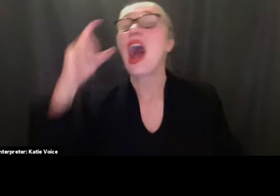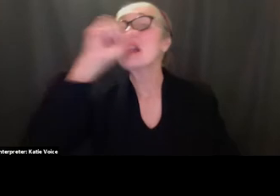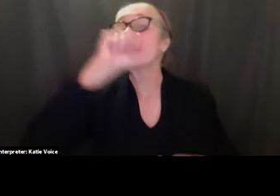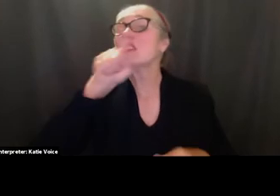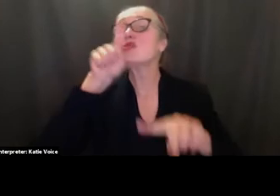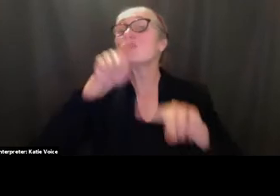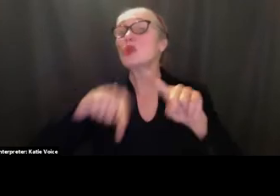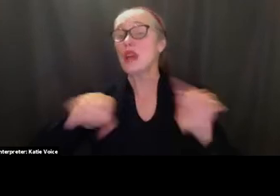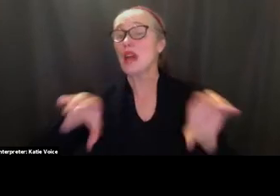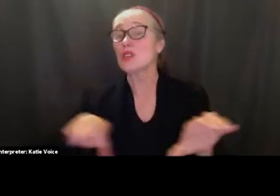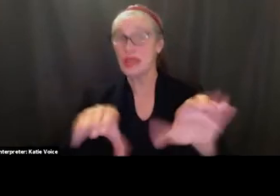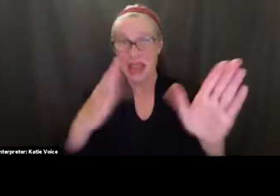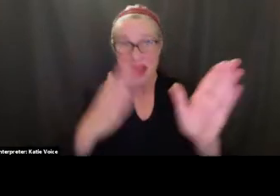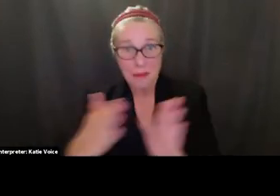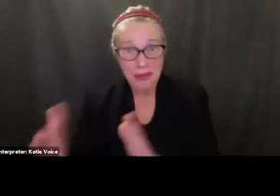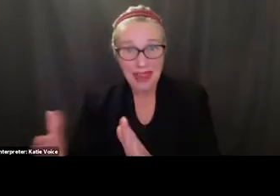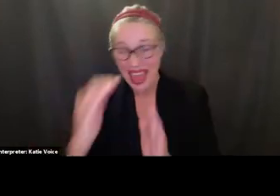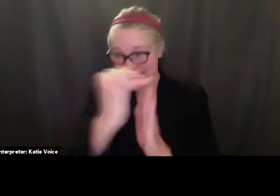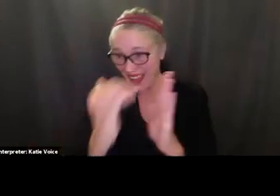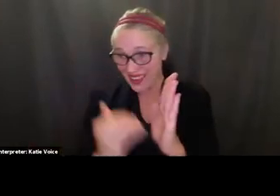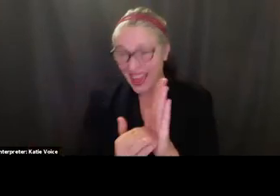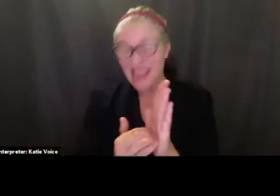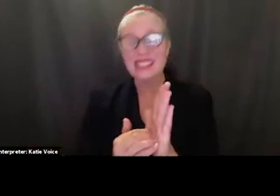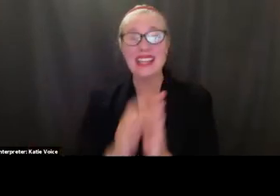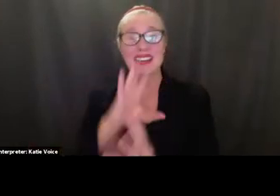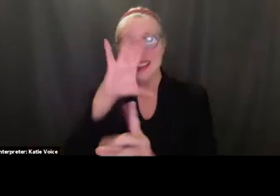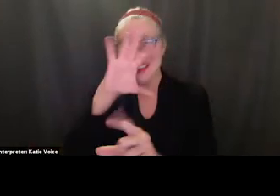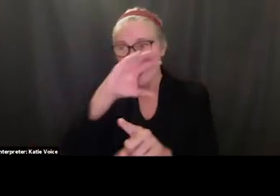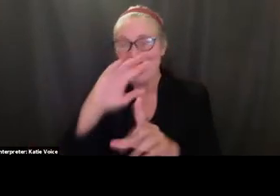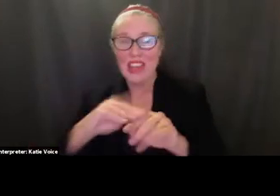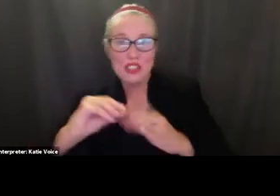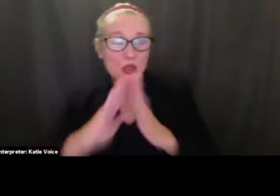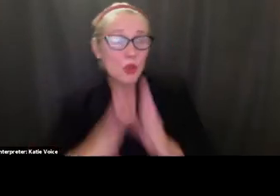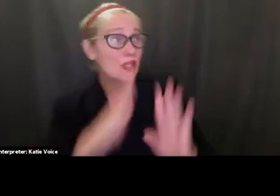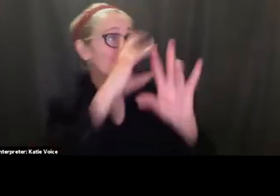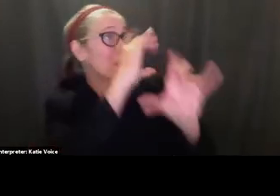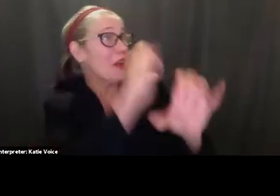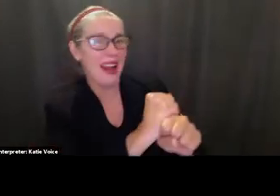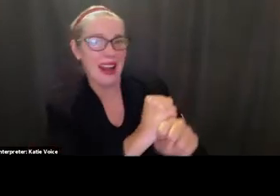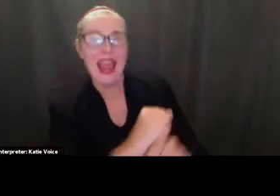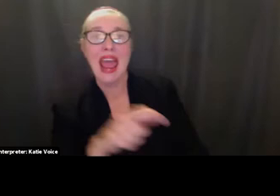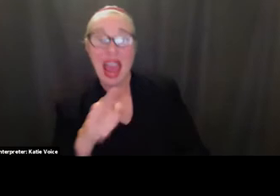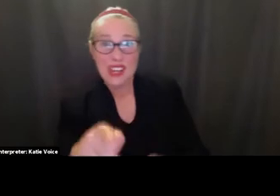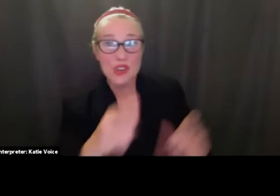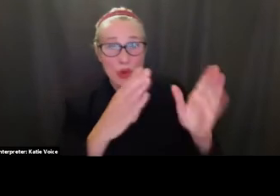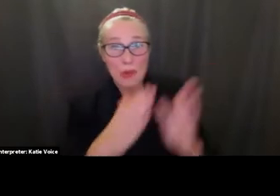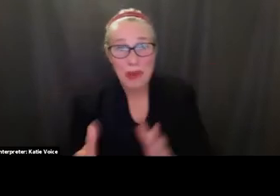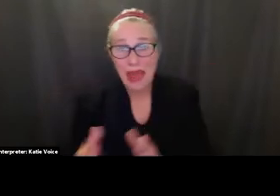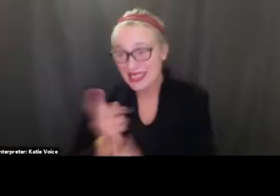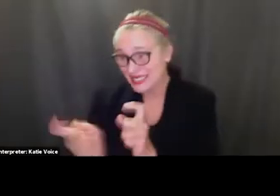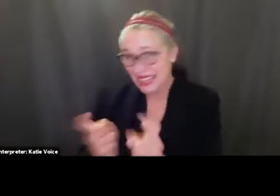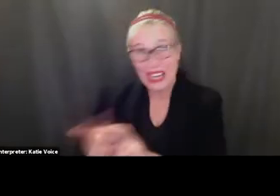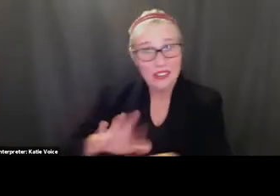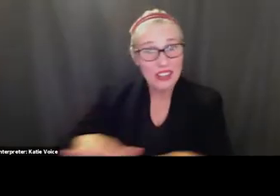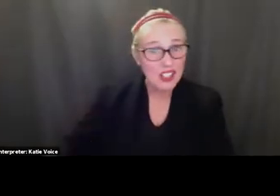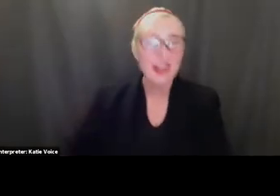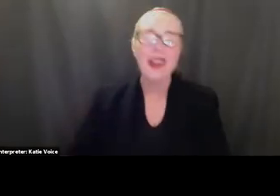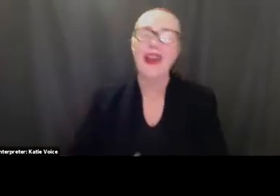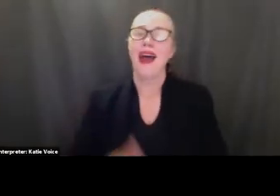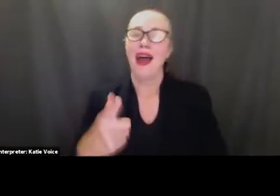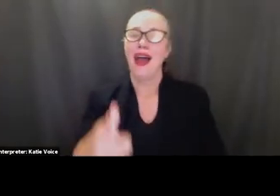an engaging lesson and be in these classrooms i dare them to call you to be the sub thank